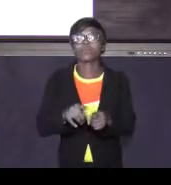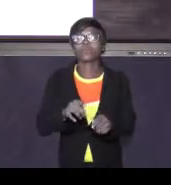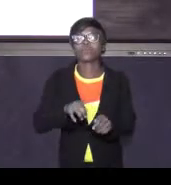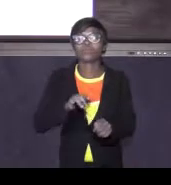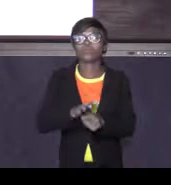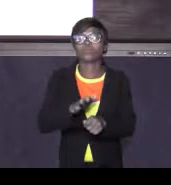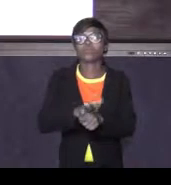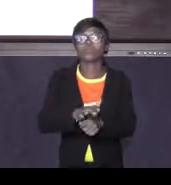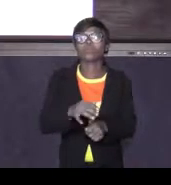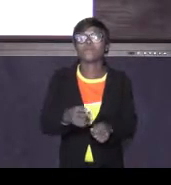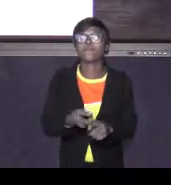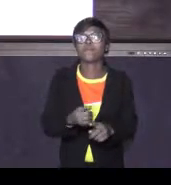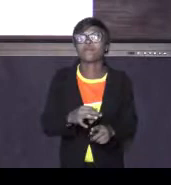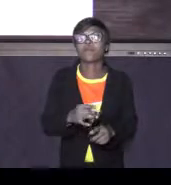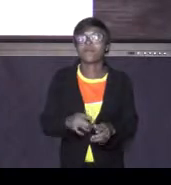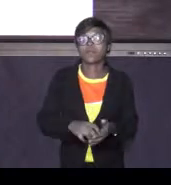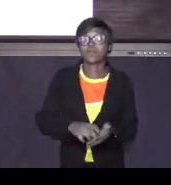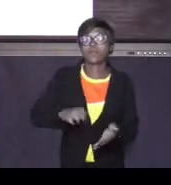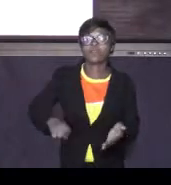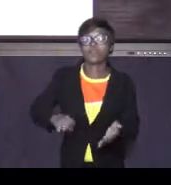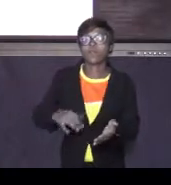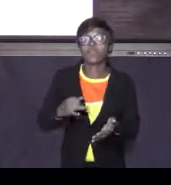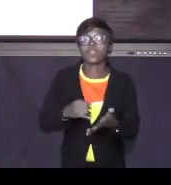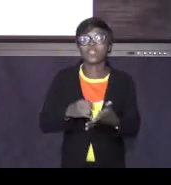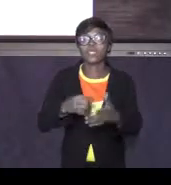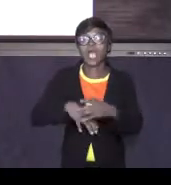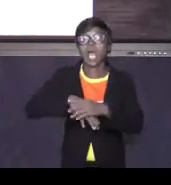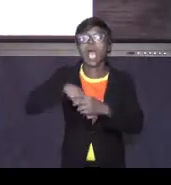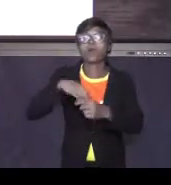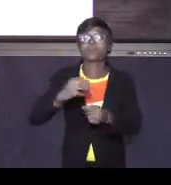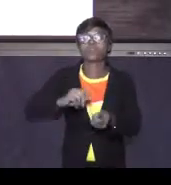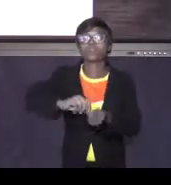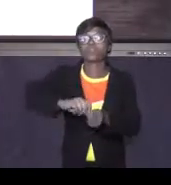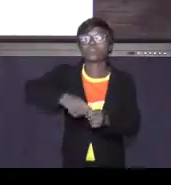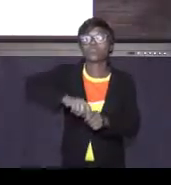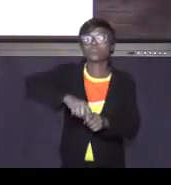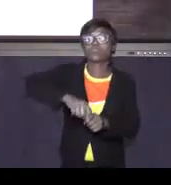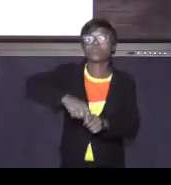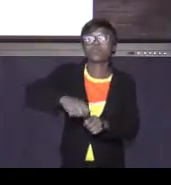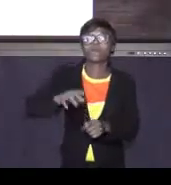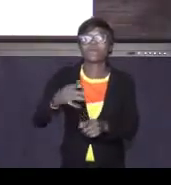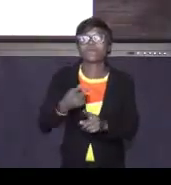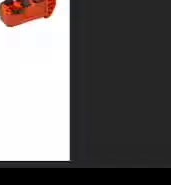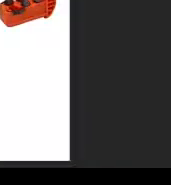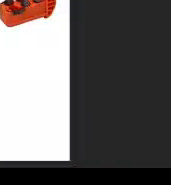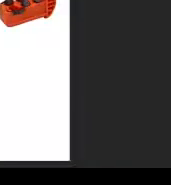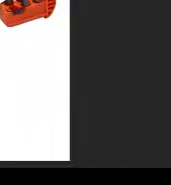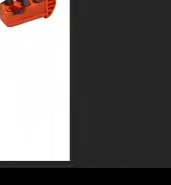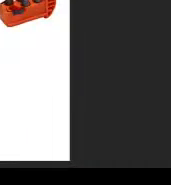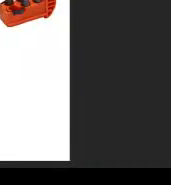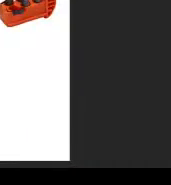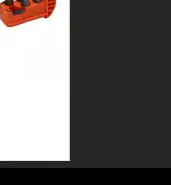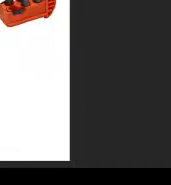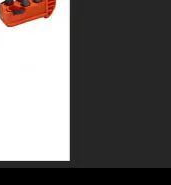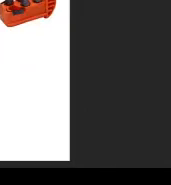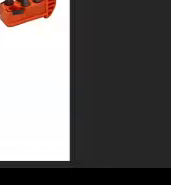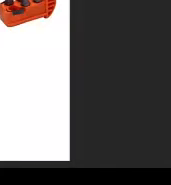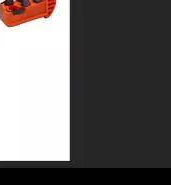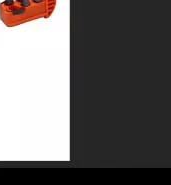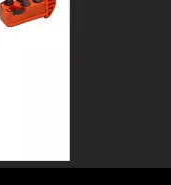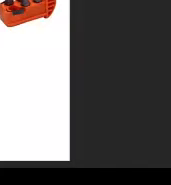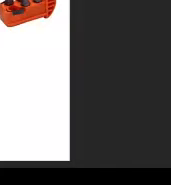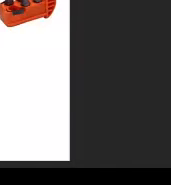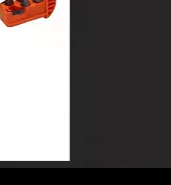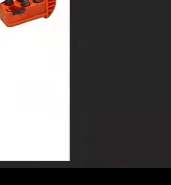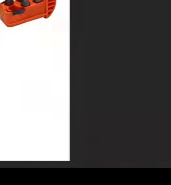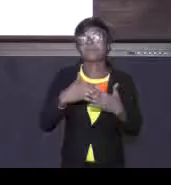use ratchet screwdriver for driving in and removing out screws from wood. I know some of you will have